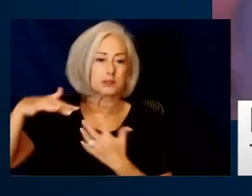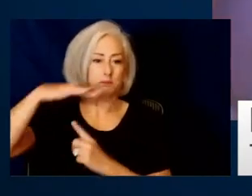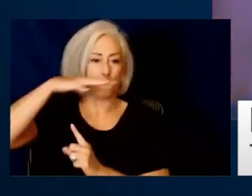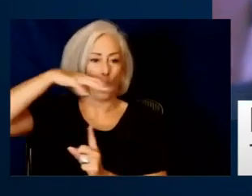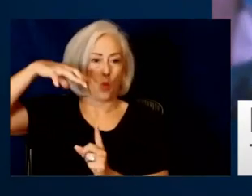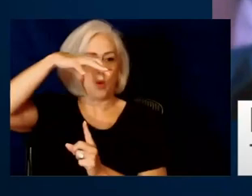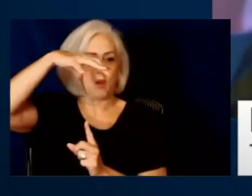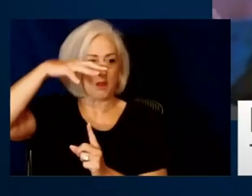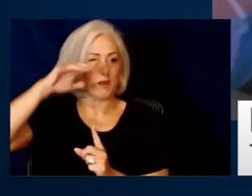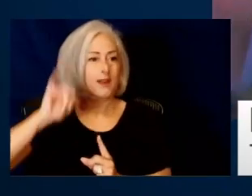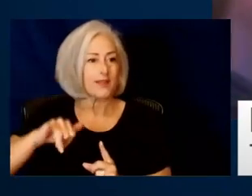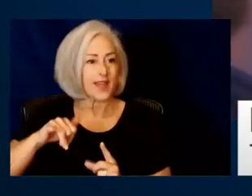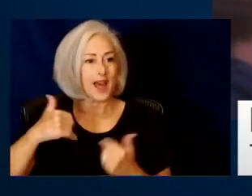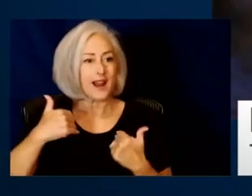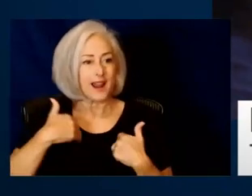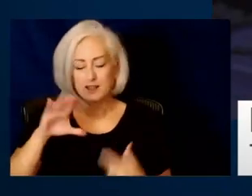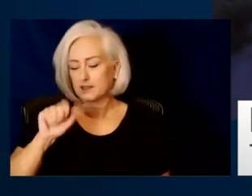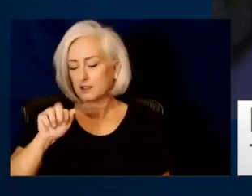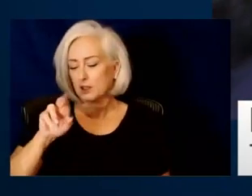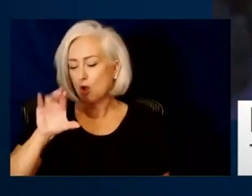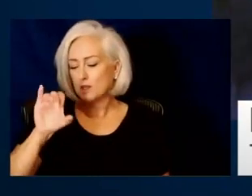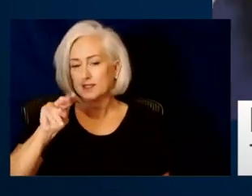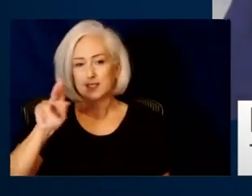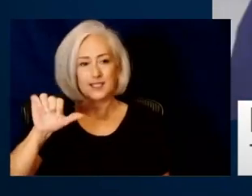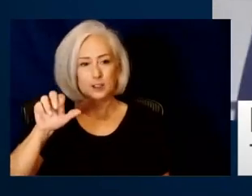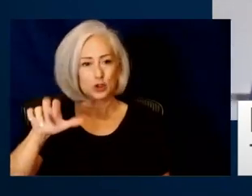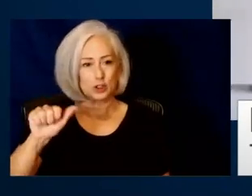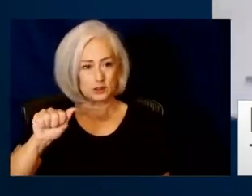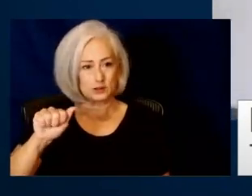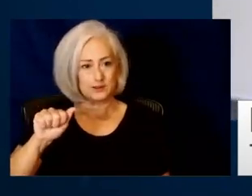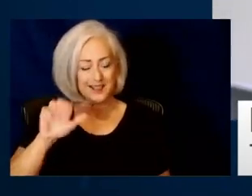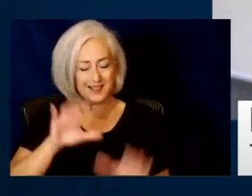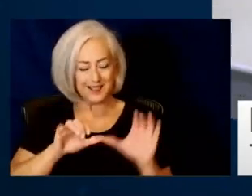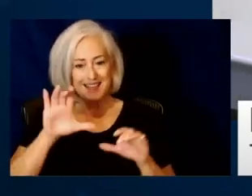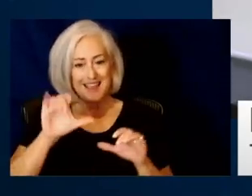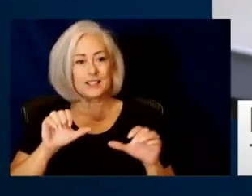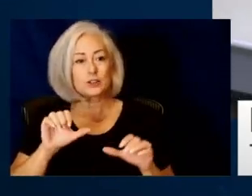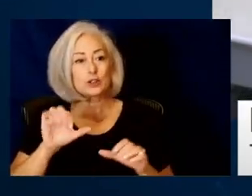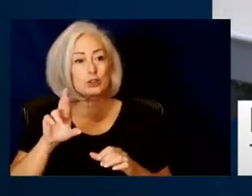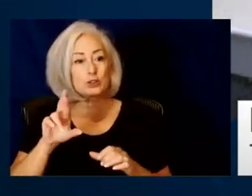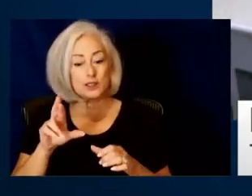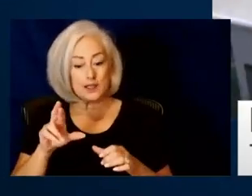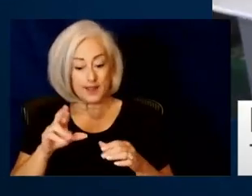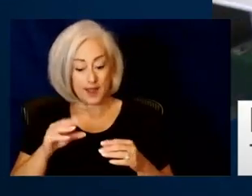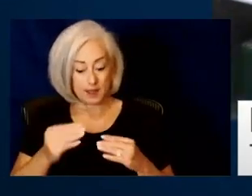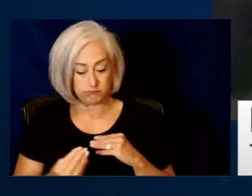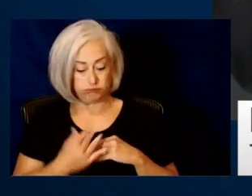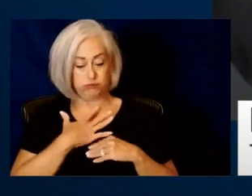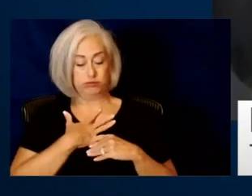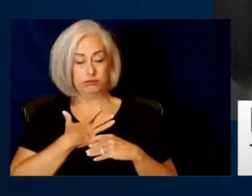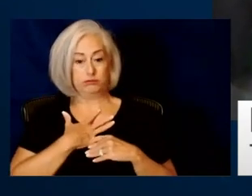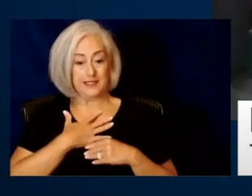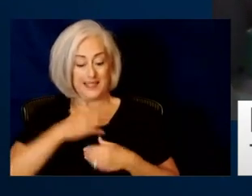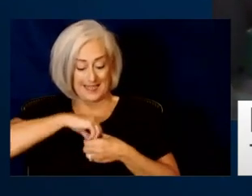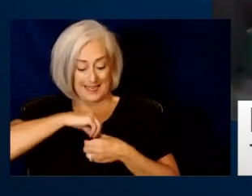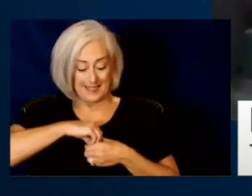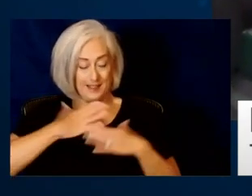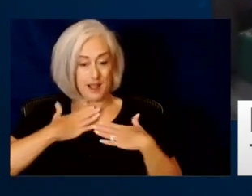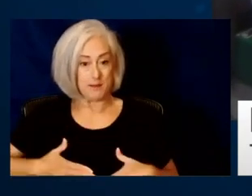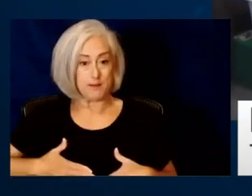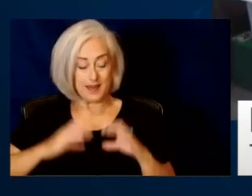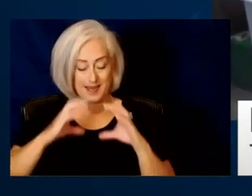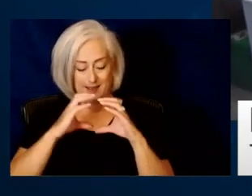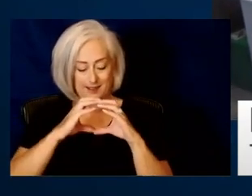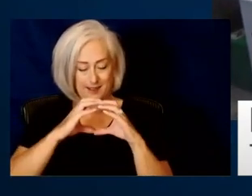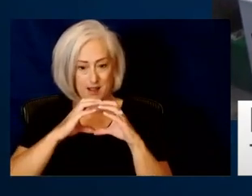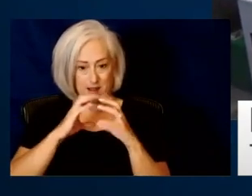of carcinogens. And so those activate cells that in your body can turn into lung cancer. Start breathing. And it can start at a